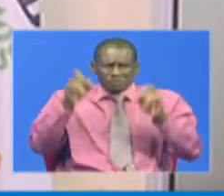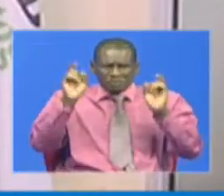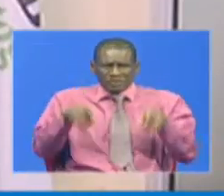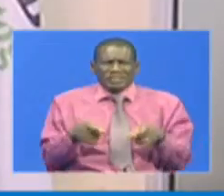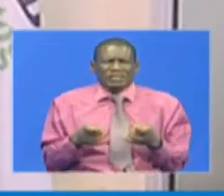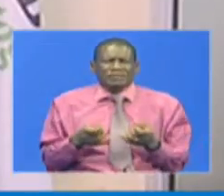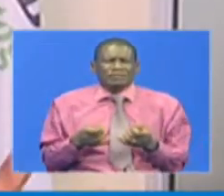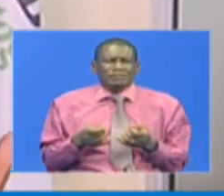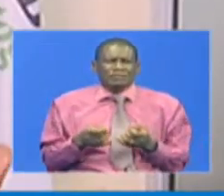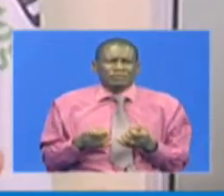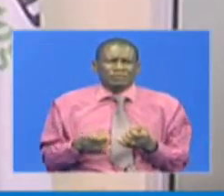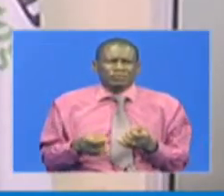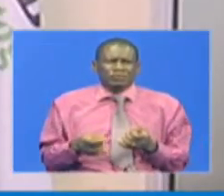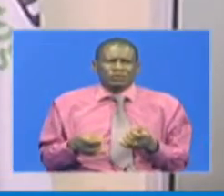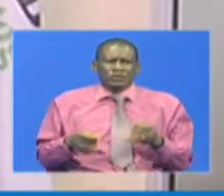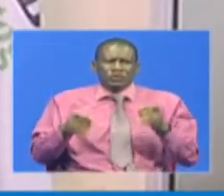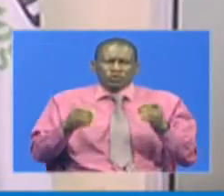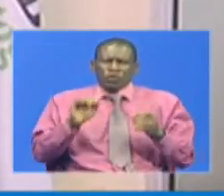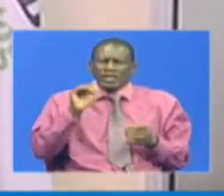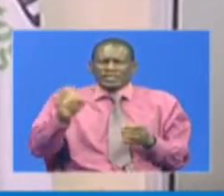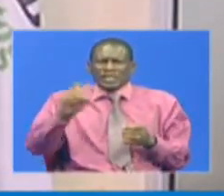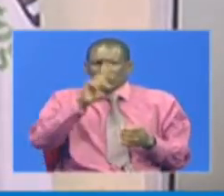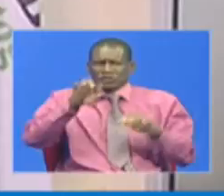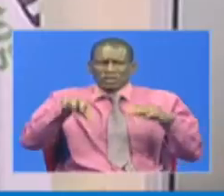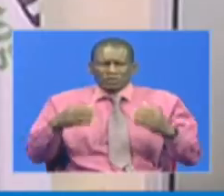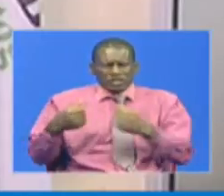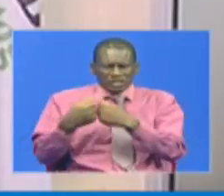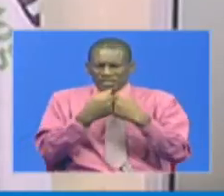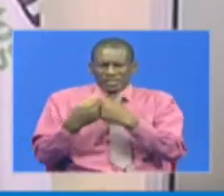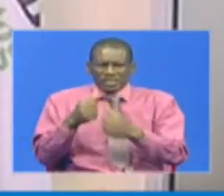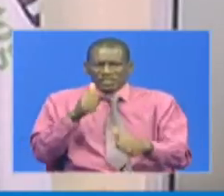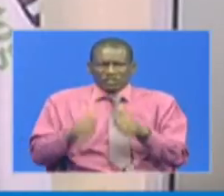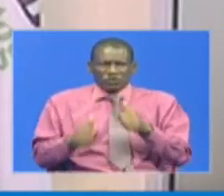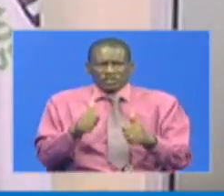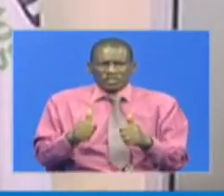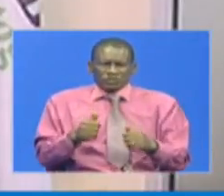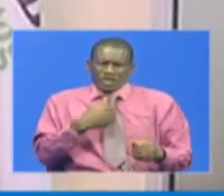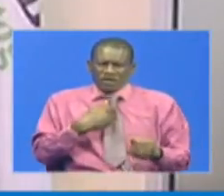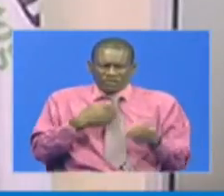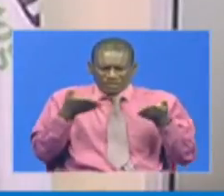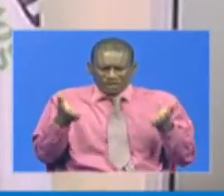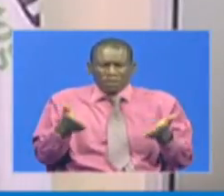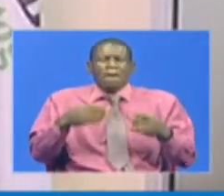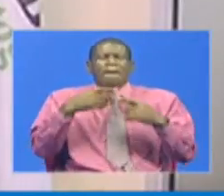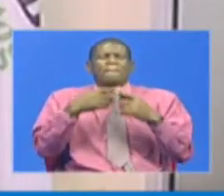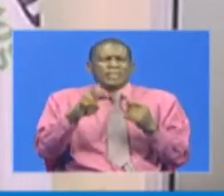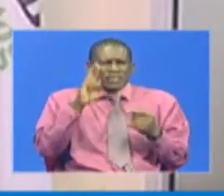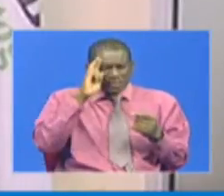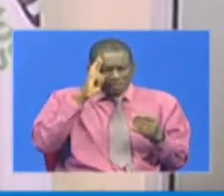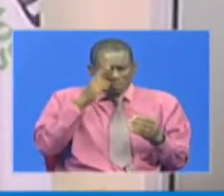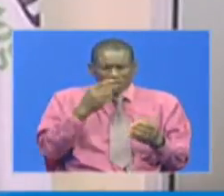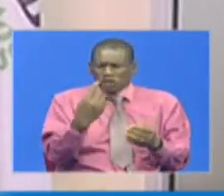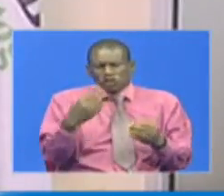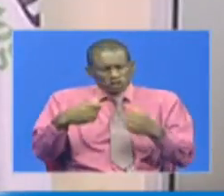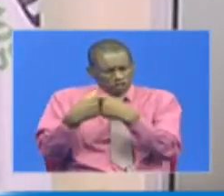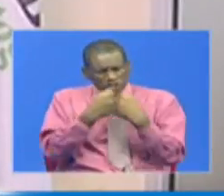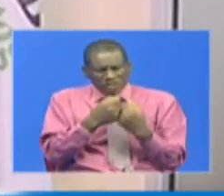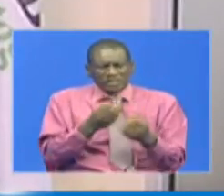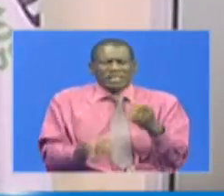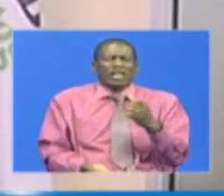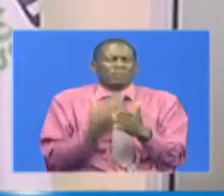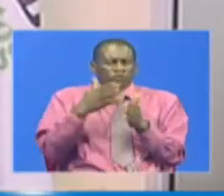this, you've asked a question on the challenge that we are having now. But remember, every challenge comes with